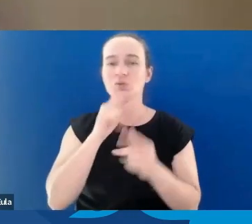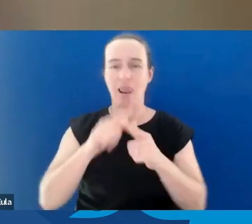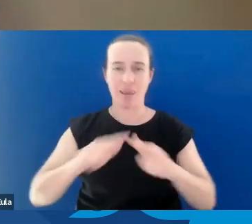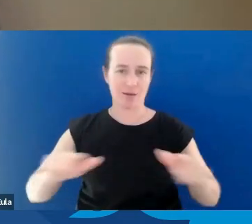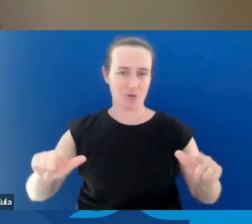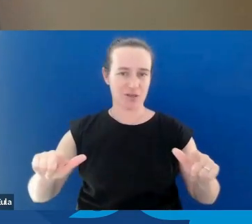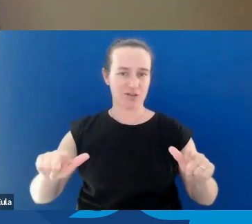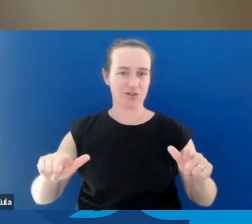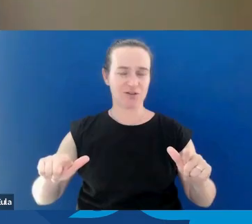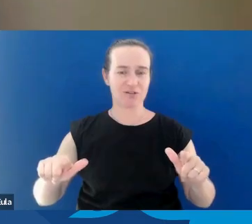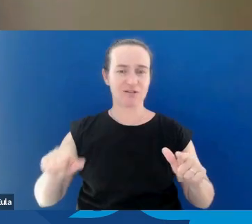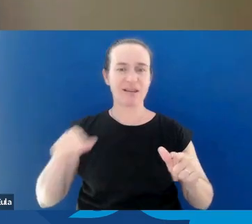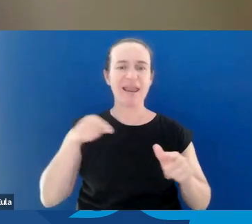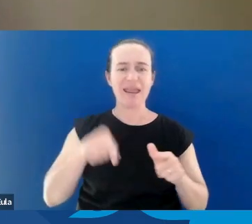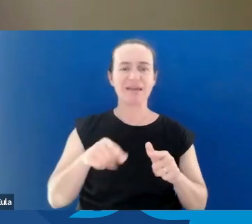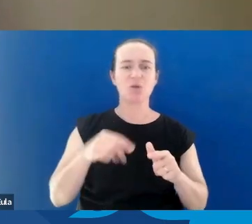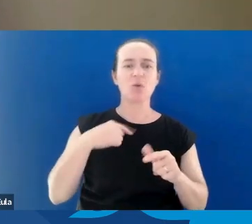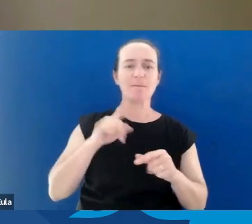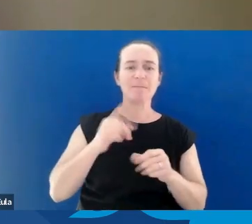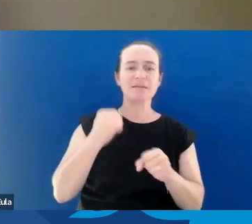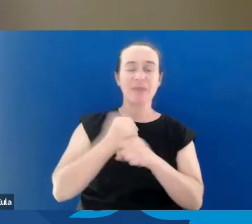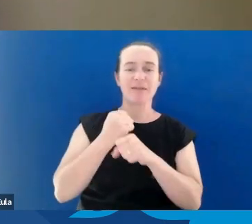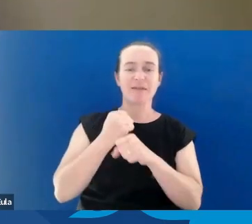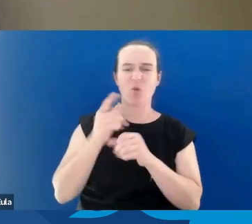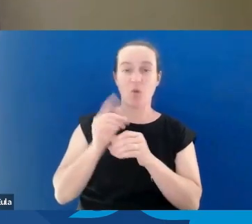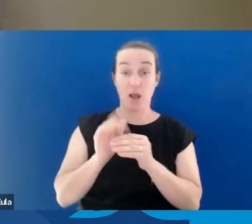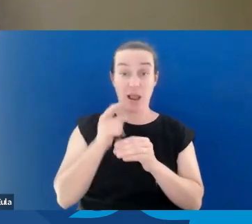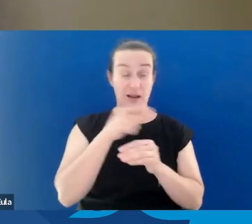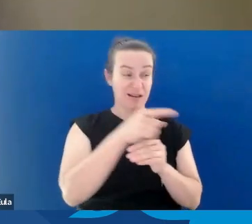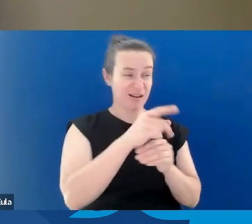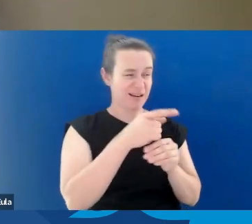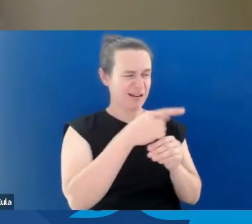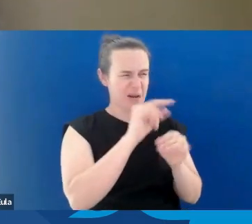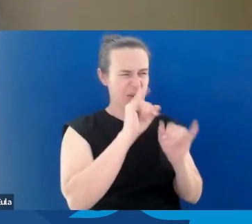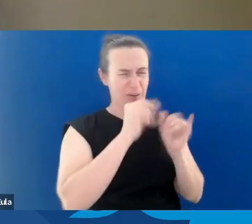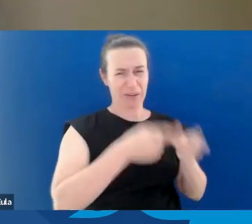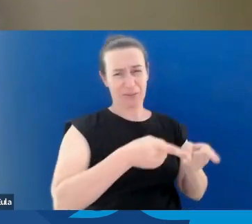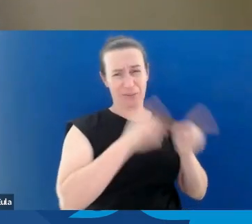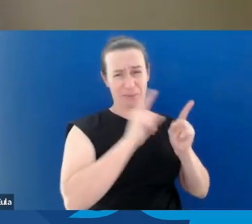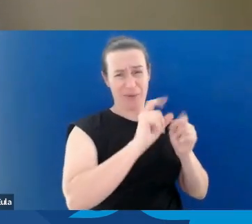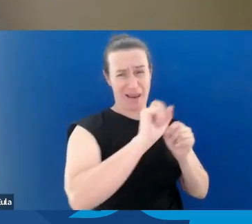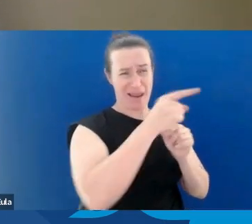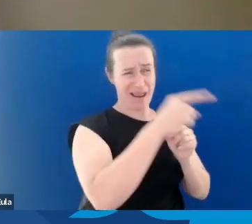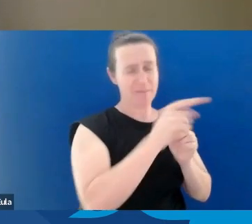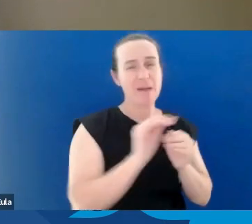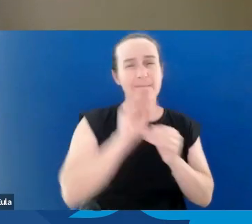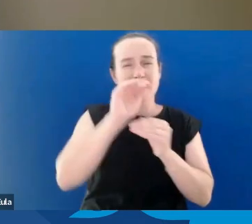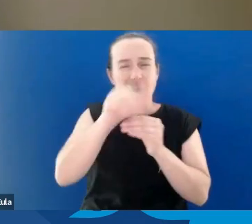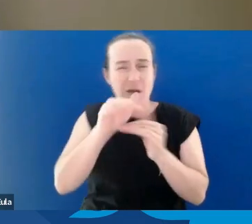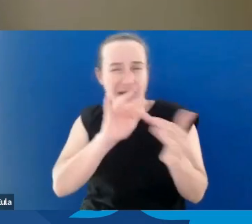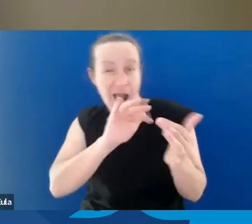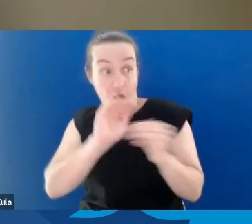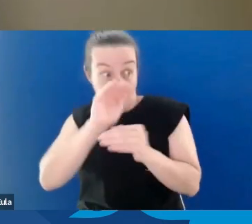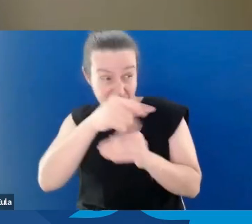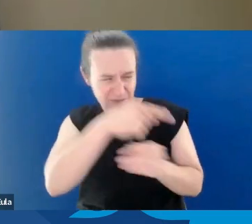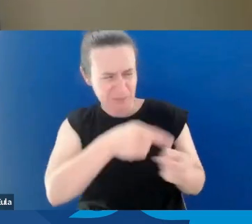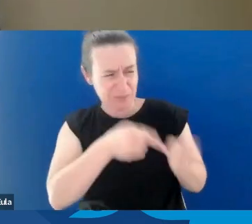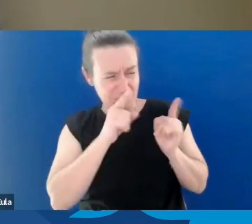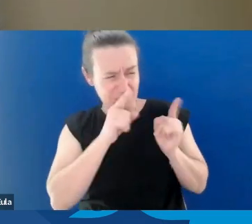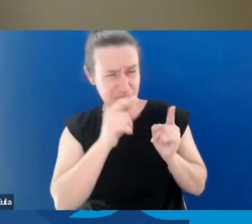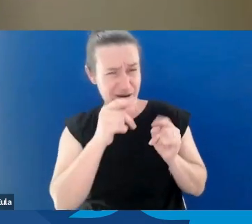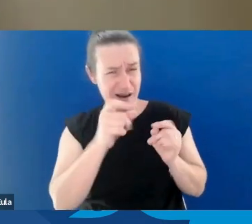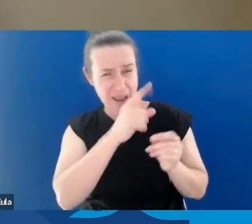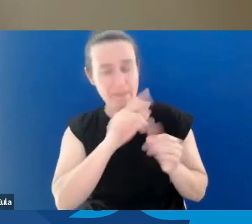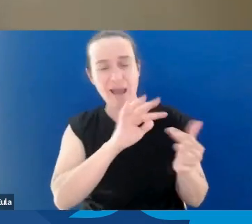decentralizing post-violence care to community hubs that also focus on social and psychosocial wellness